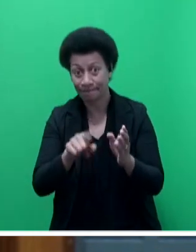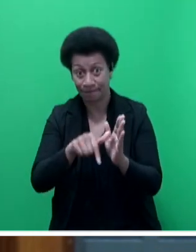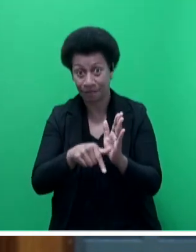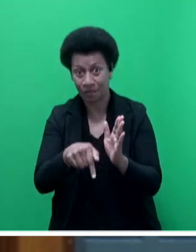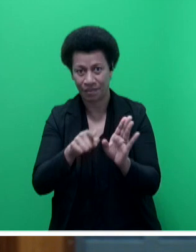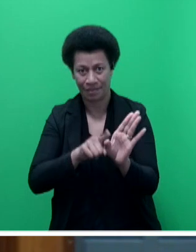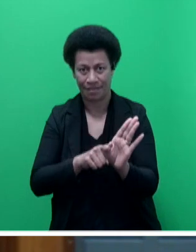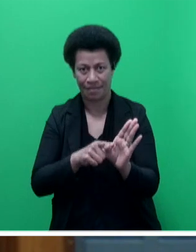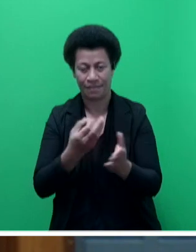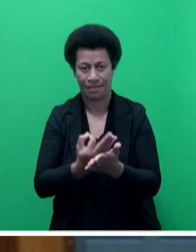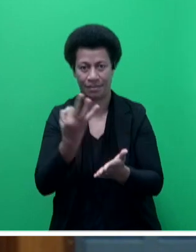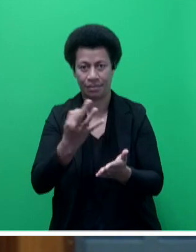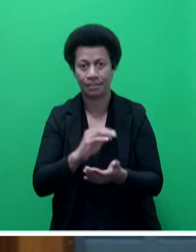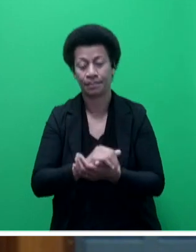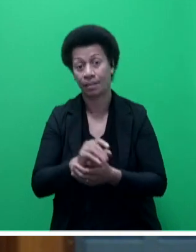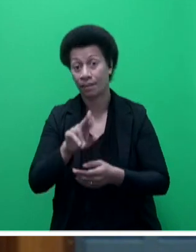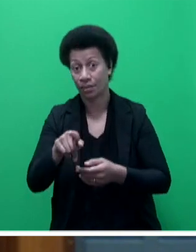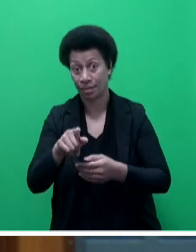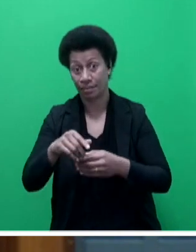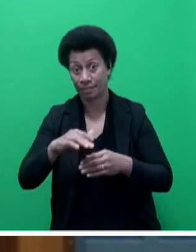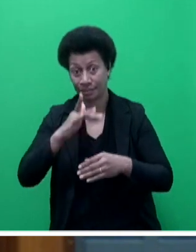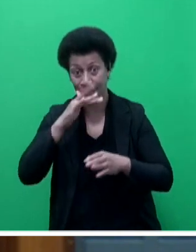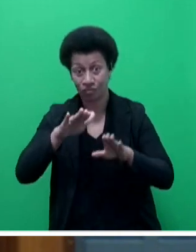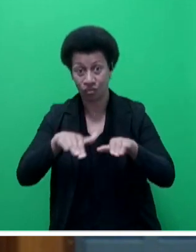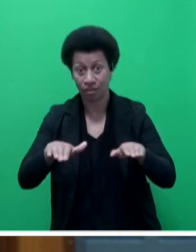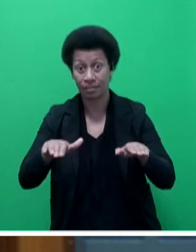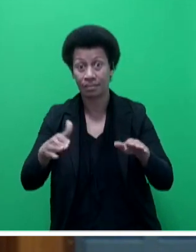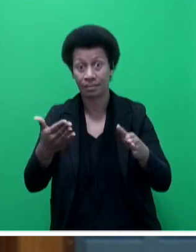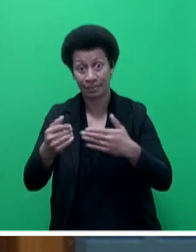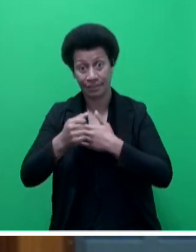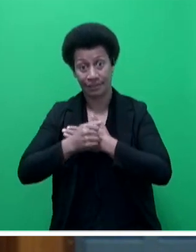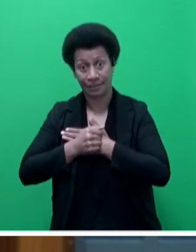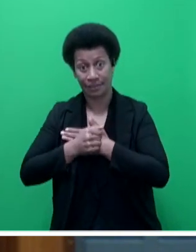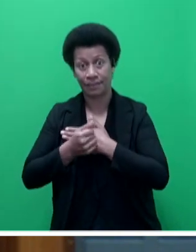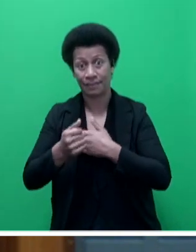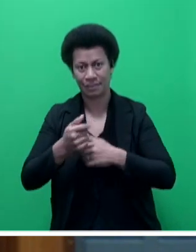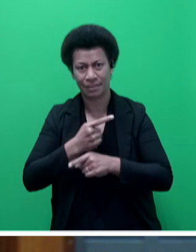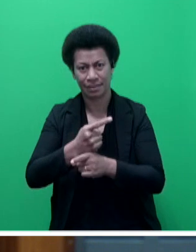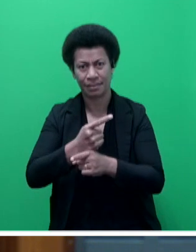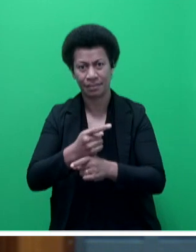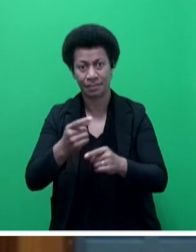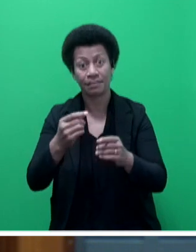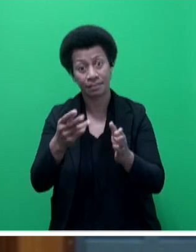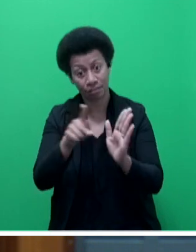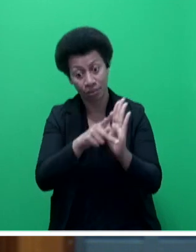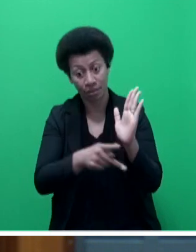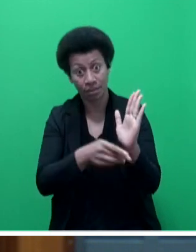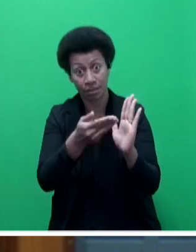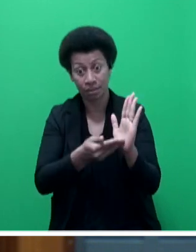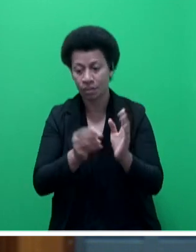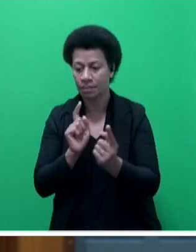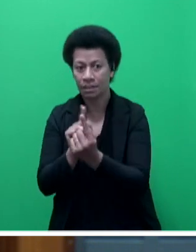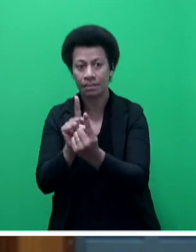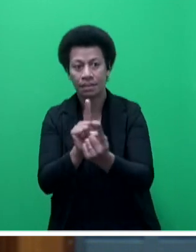relation to the National Child Safeguarding Policy, the Ministry continues to meet with relevant government agencies to consult widely on